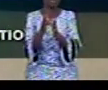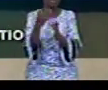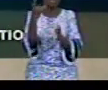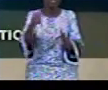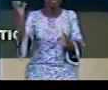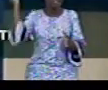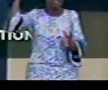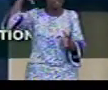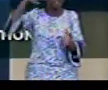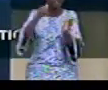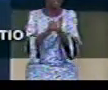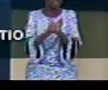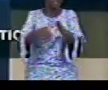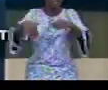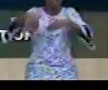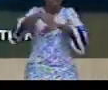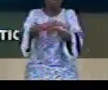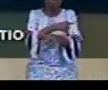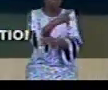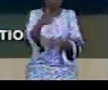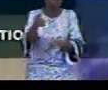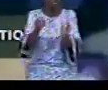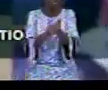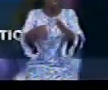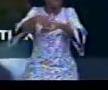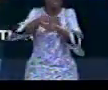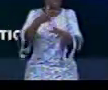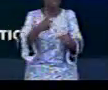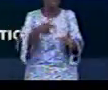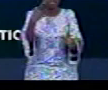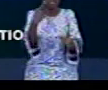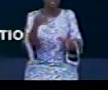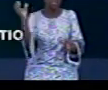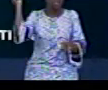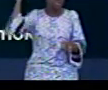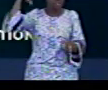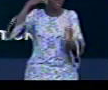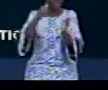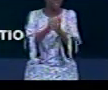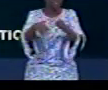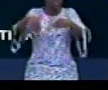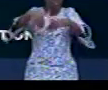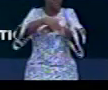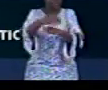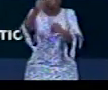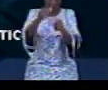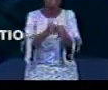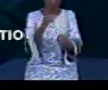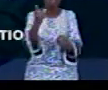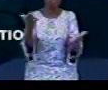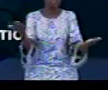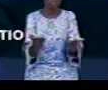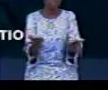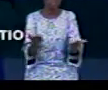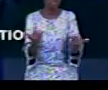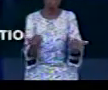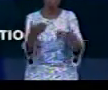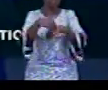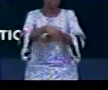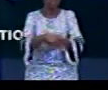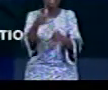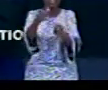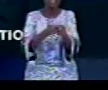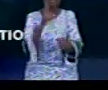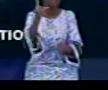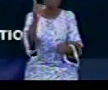covers you and covers me, the grace that covers everyone here tonight, everyone listening, the